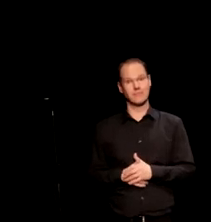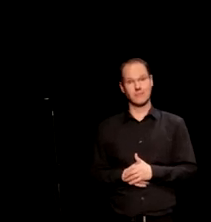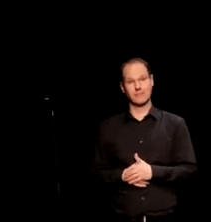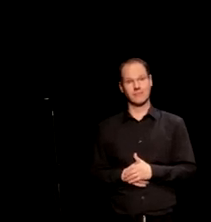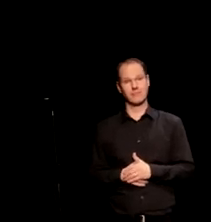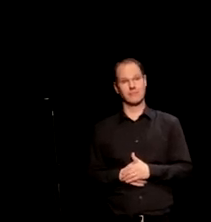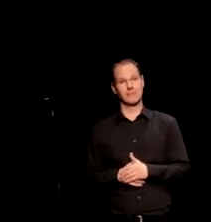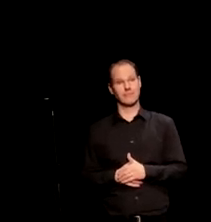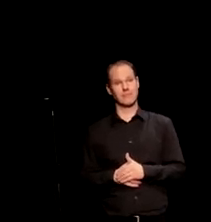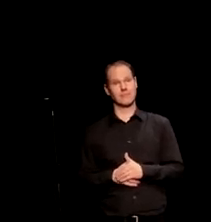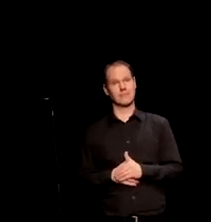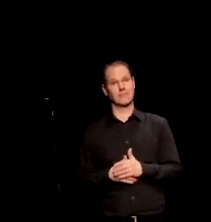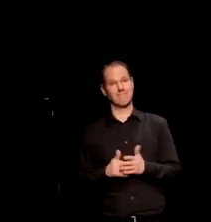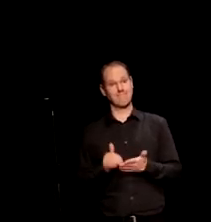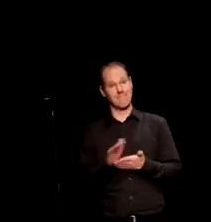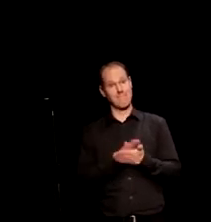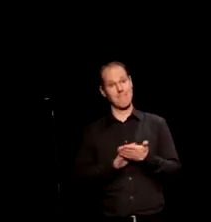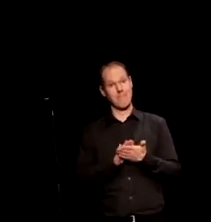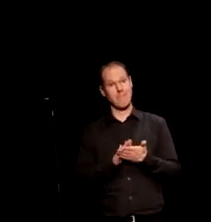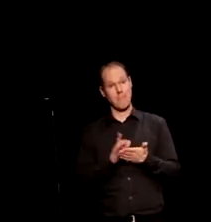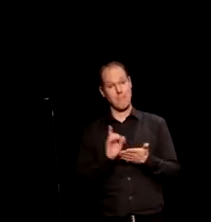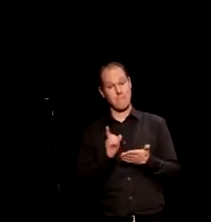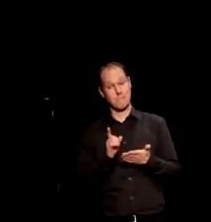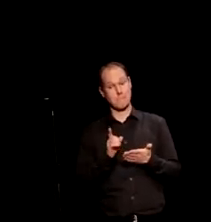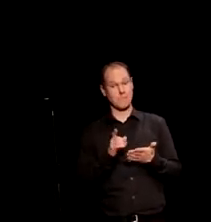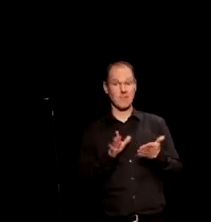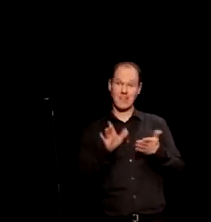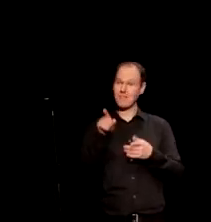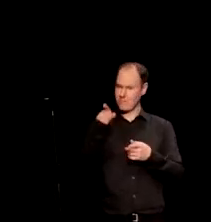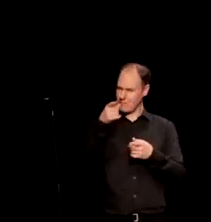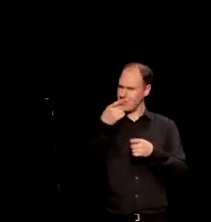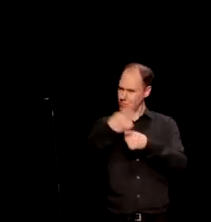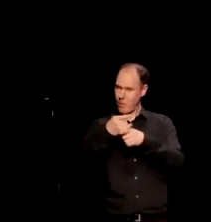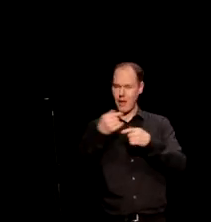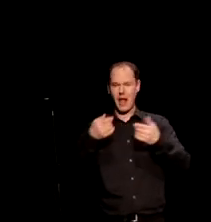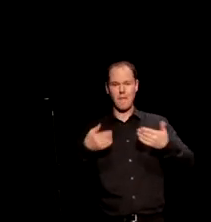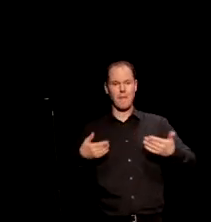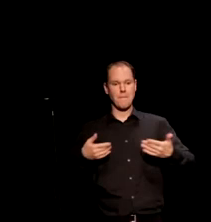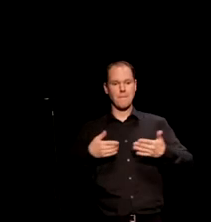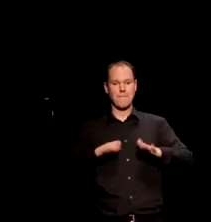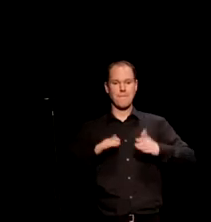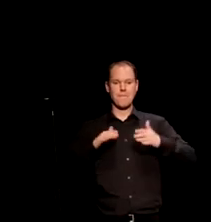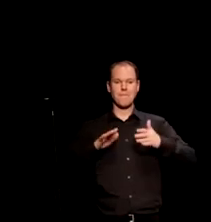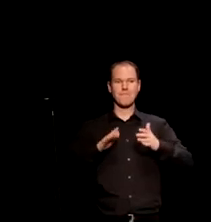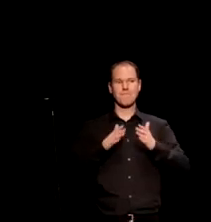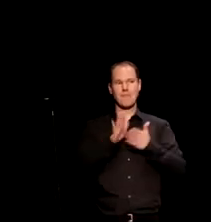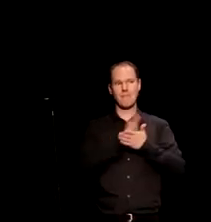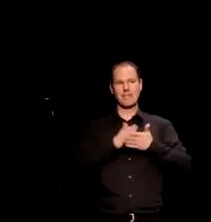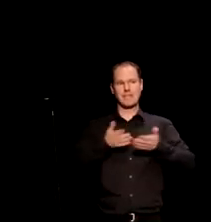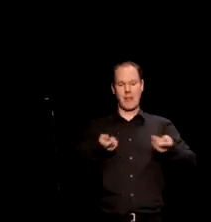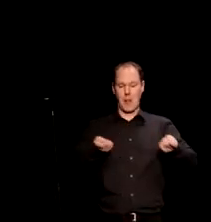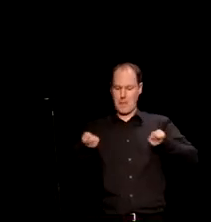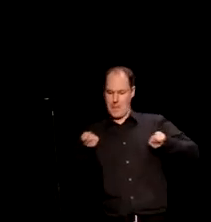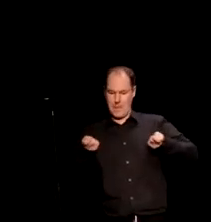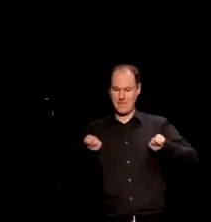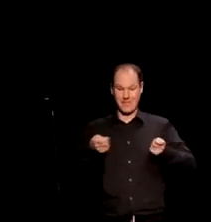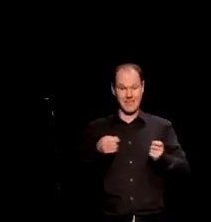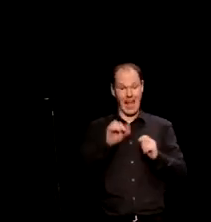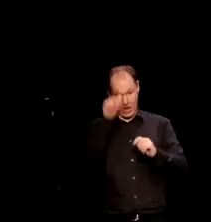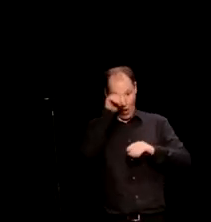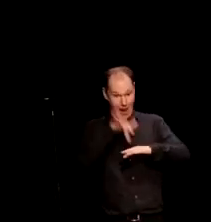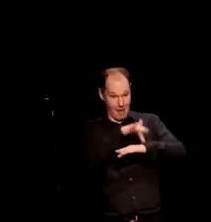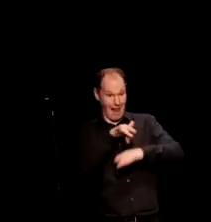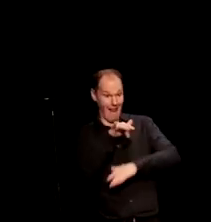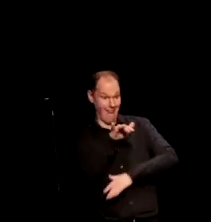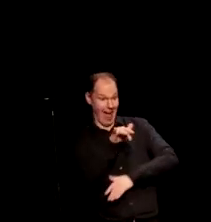And I think that talks a lot to the impenetrability, the gatekeeping that you mentioned of, I know they're in that building. But if I went